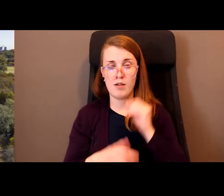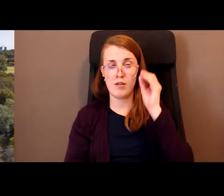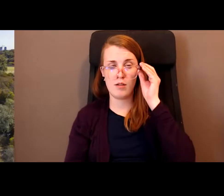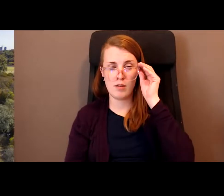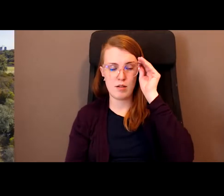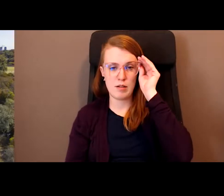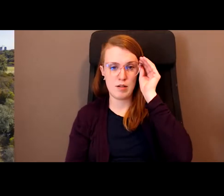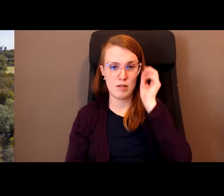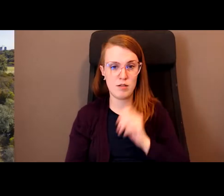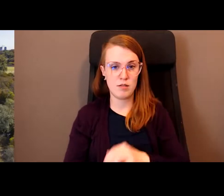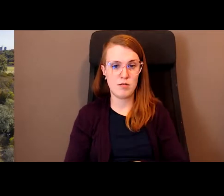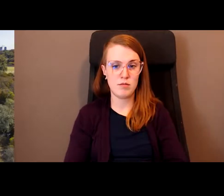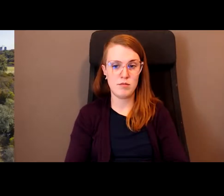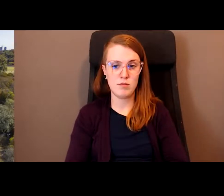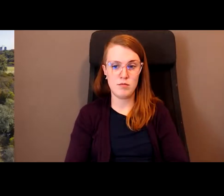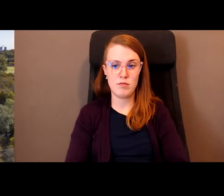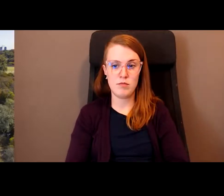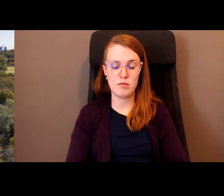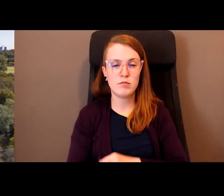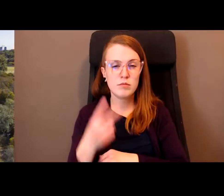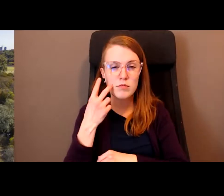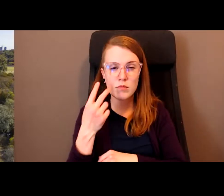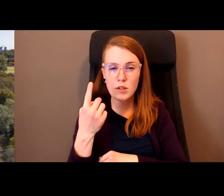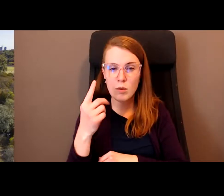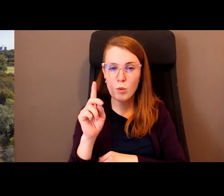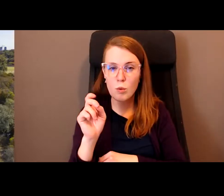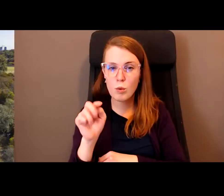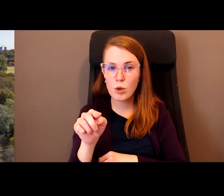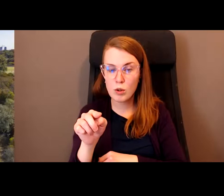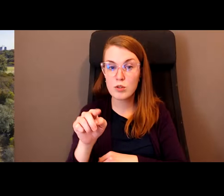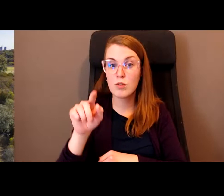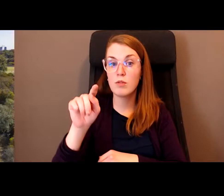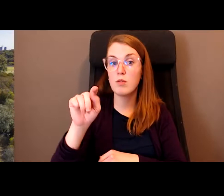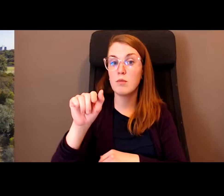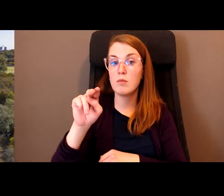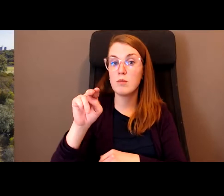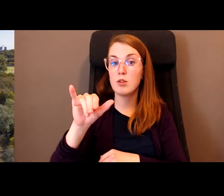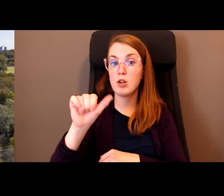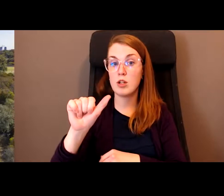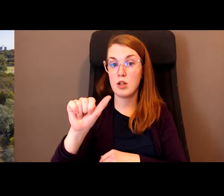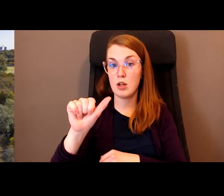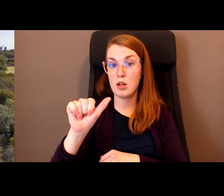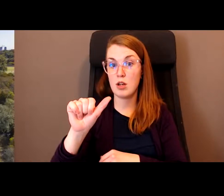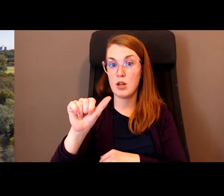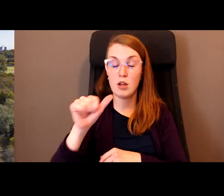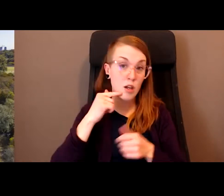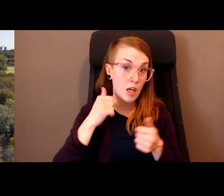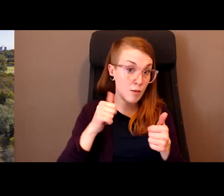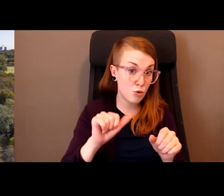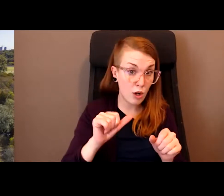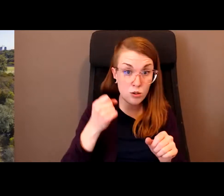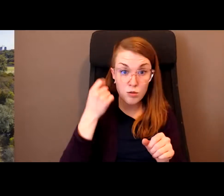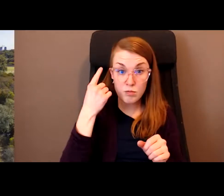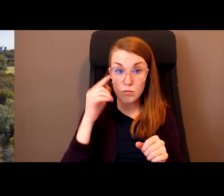And I see a question here from Tanya. And Tanya, I'm trying to just understand it.